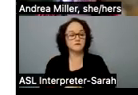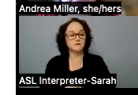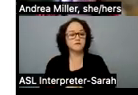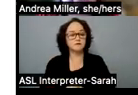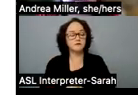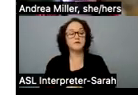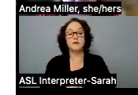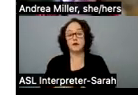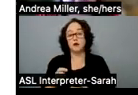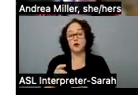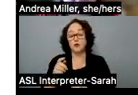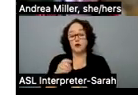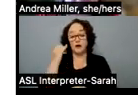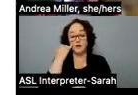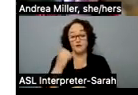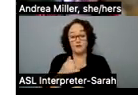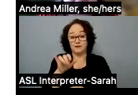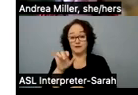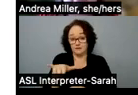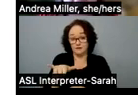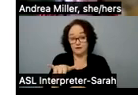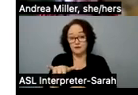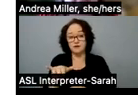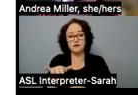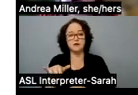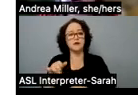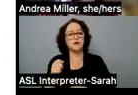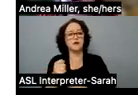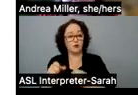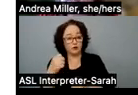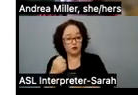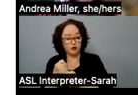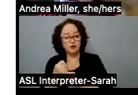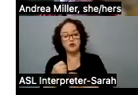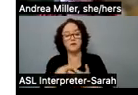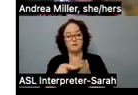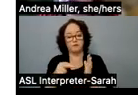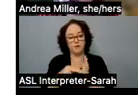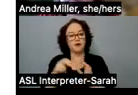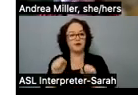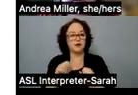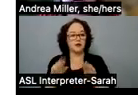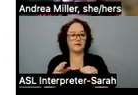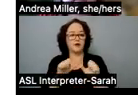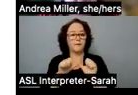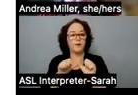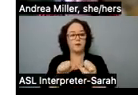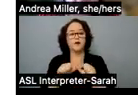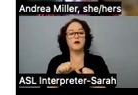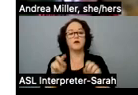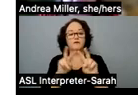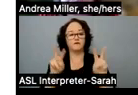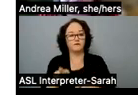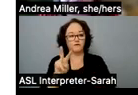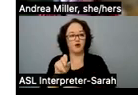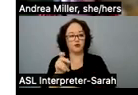for a year's lease time, they can leave with a permanent voucher to use anywhere else in Louisville's service area. We call